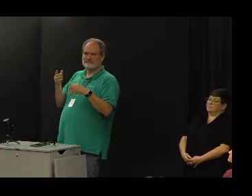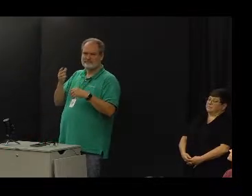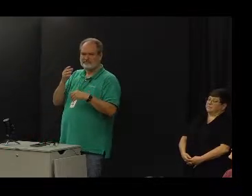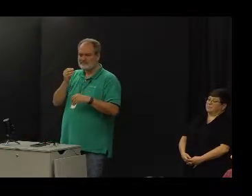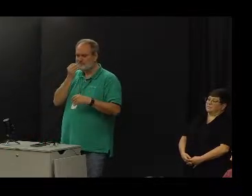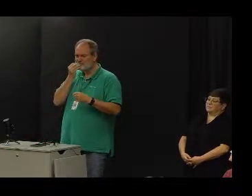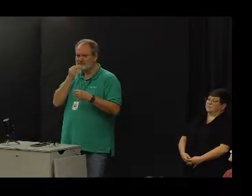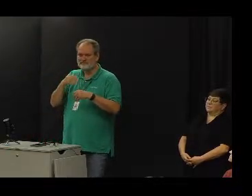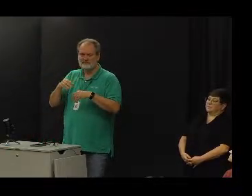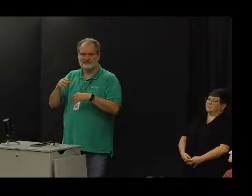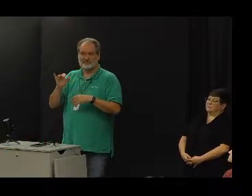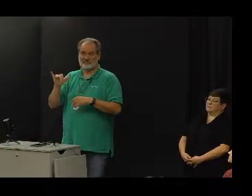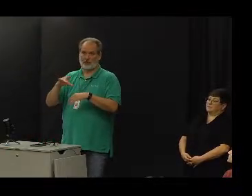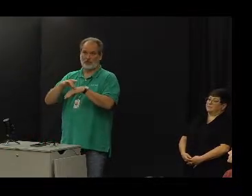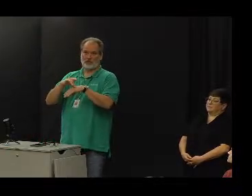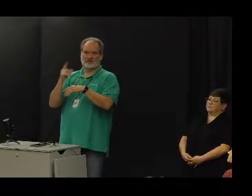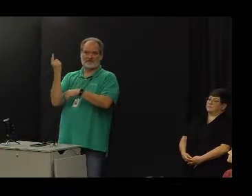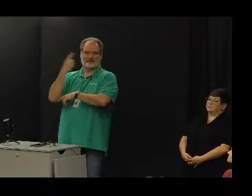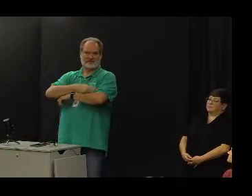the market.